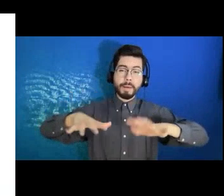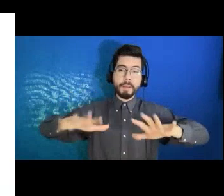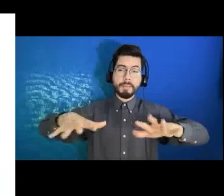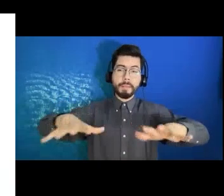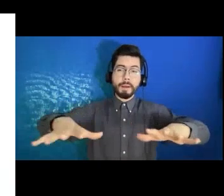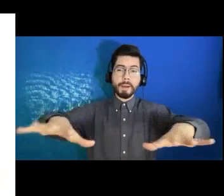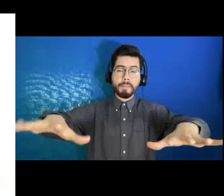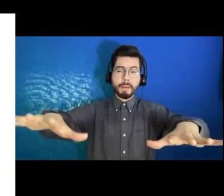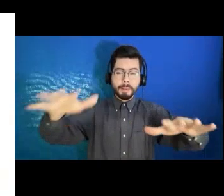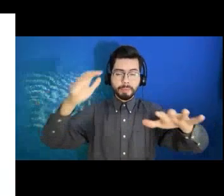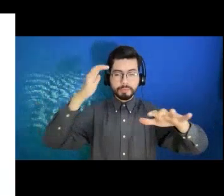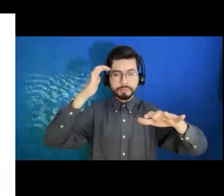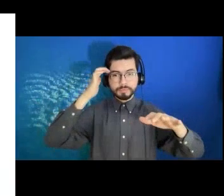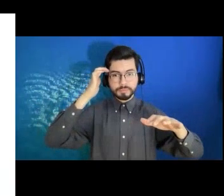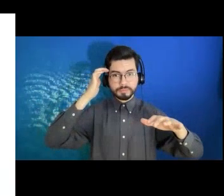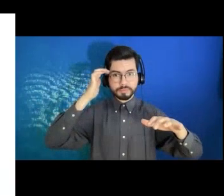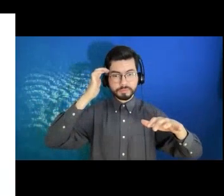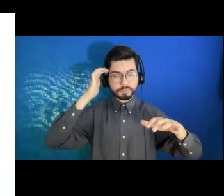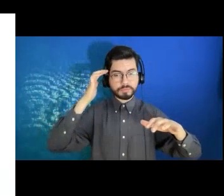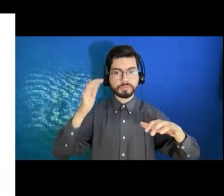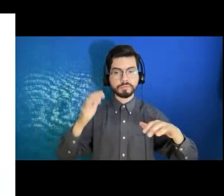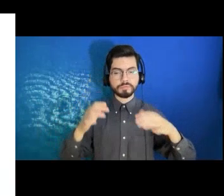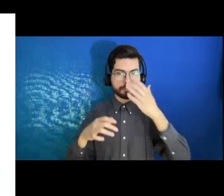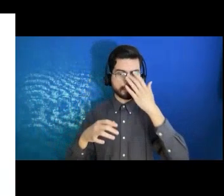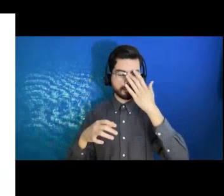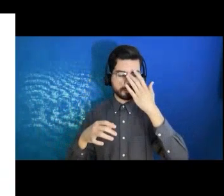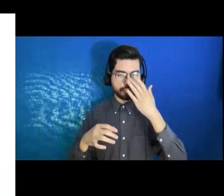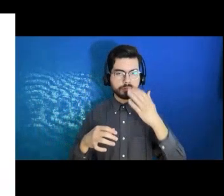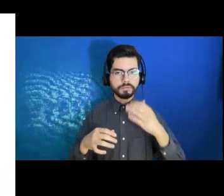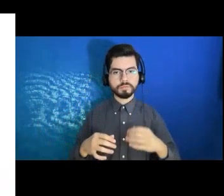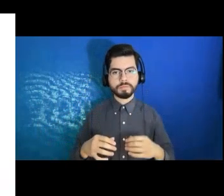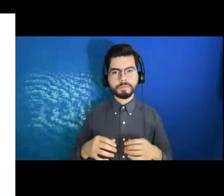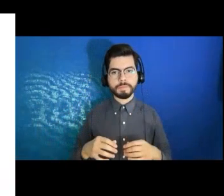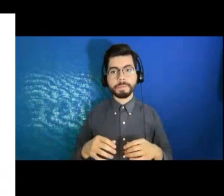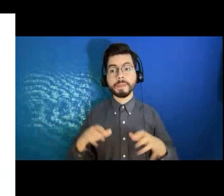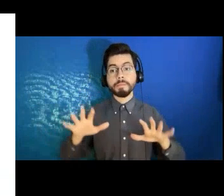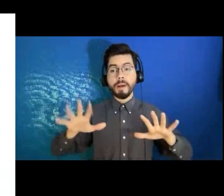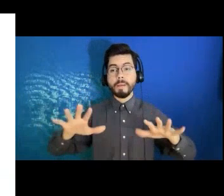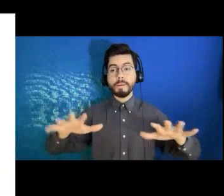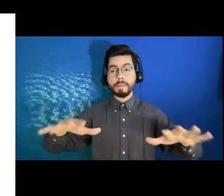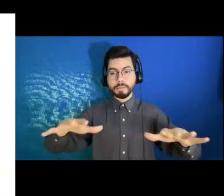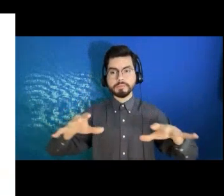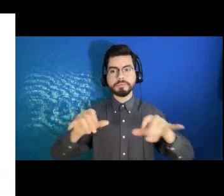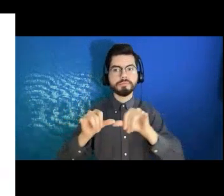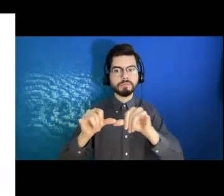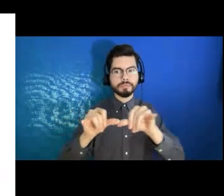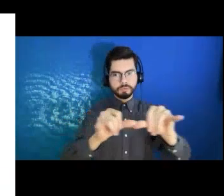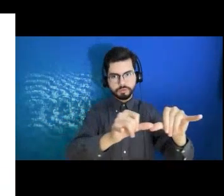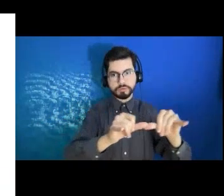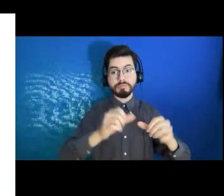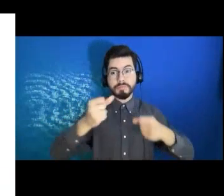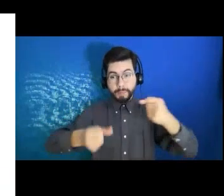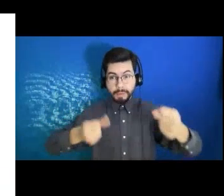all the seismometers that we have, that we put out through the park. And we did this at night, in the middle of the